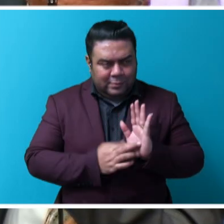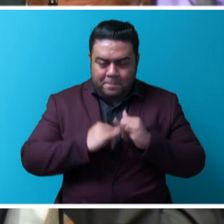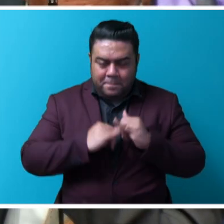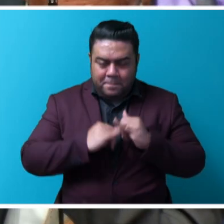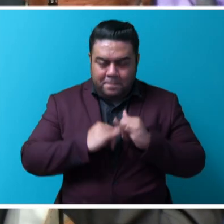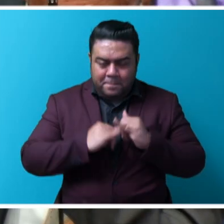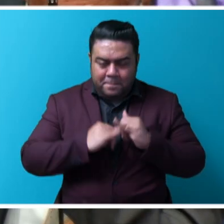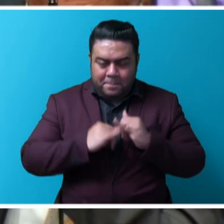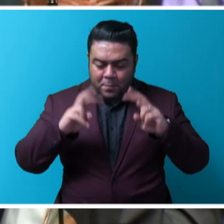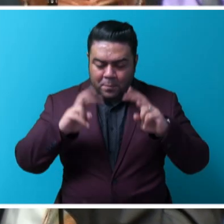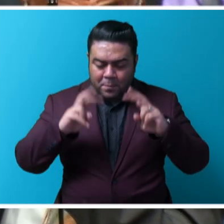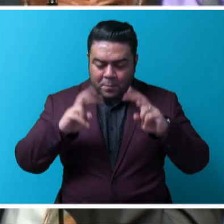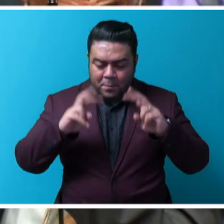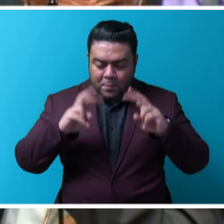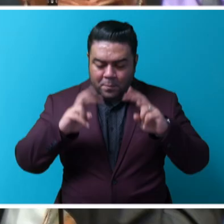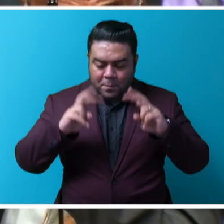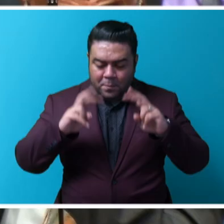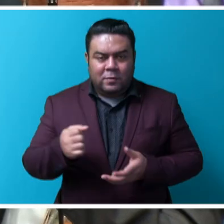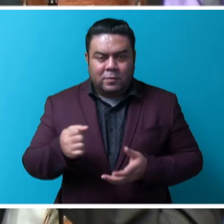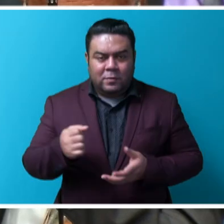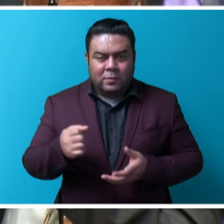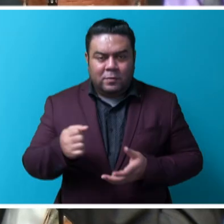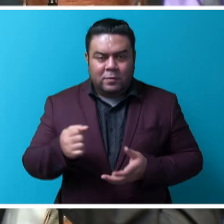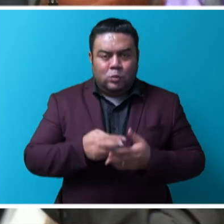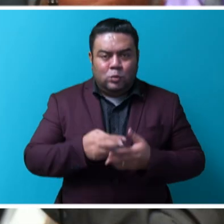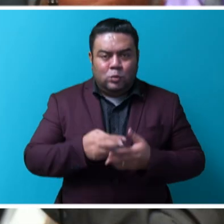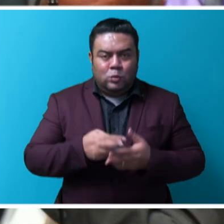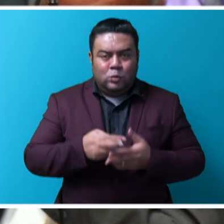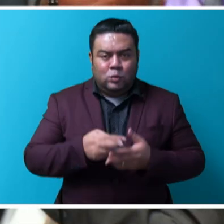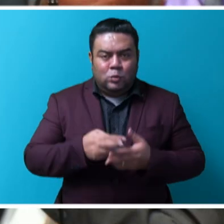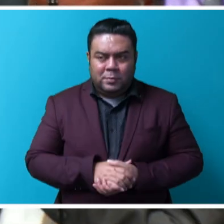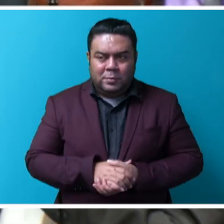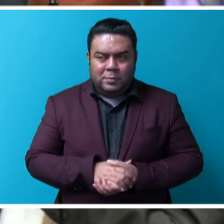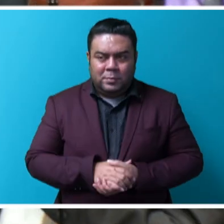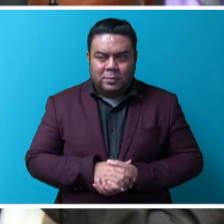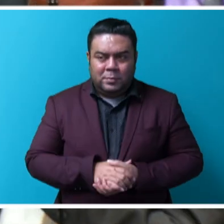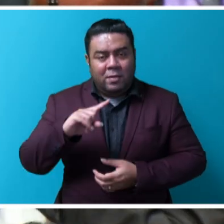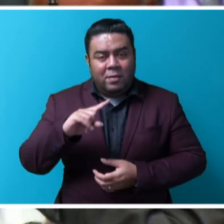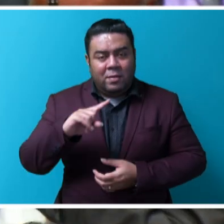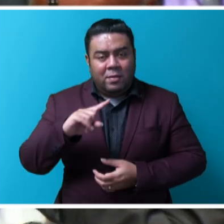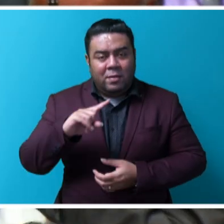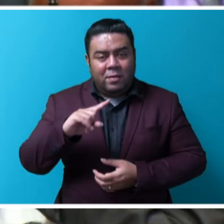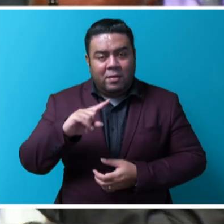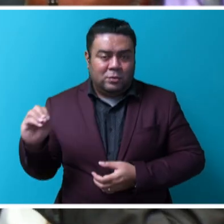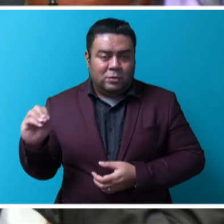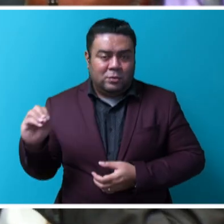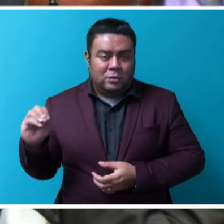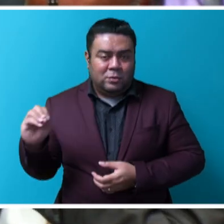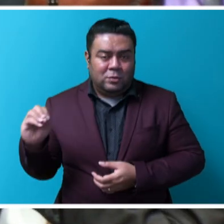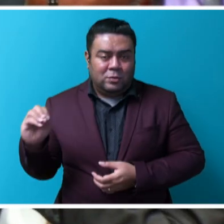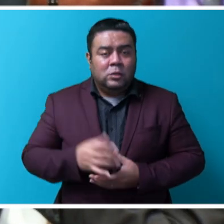USD revitalization ecosystem for sustainable agriculture and resilience project. This project will benefit